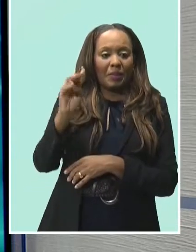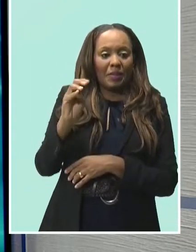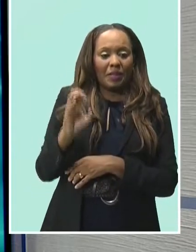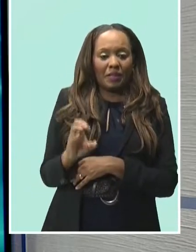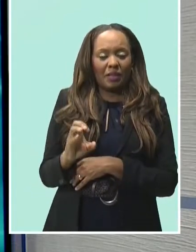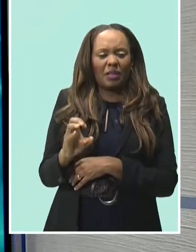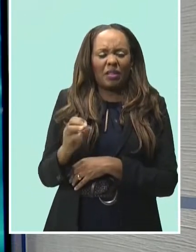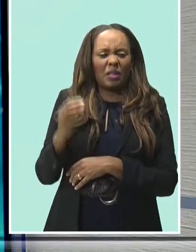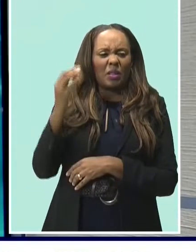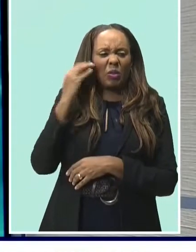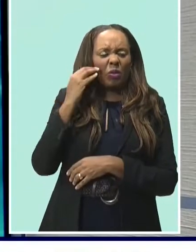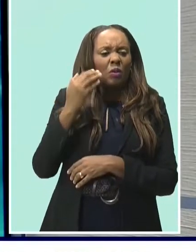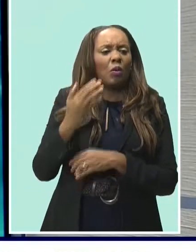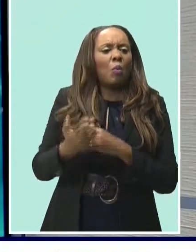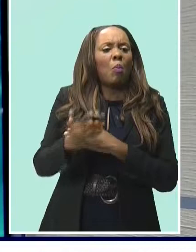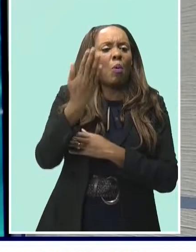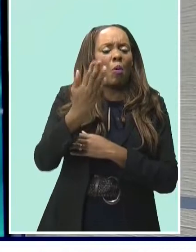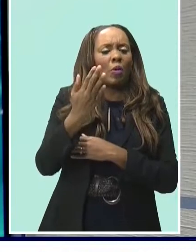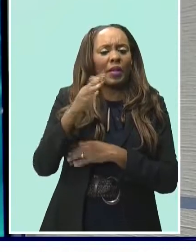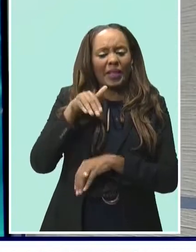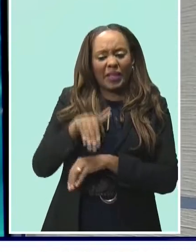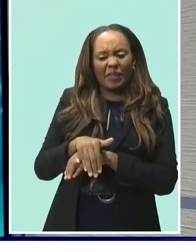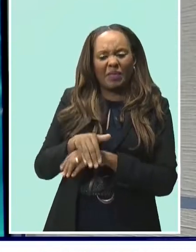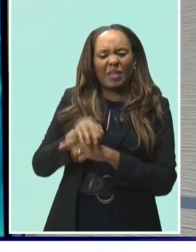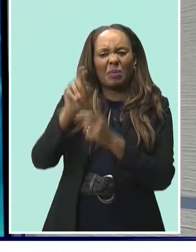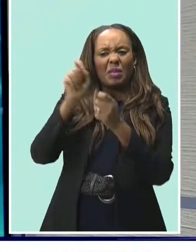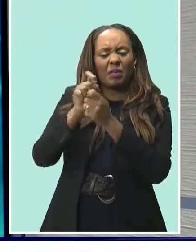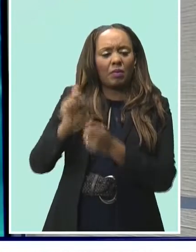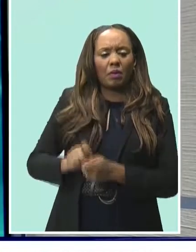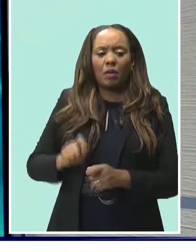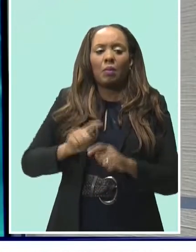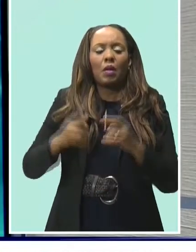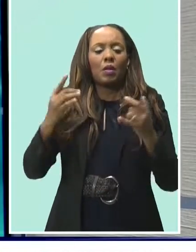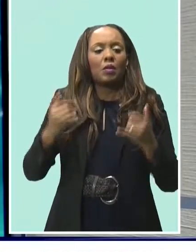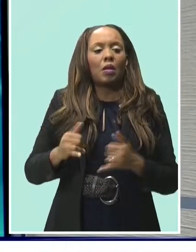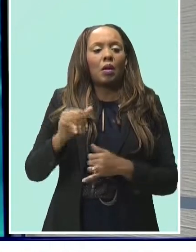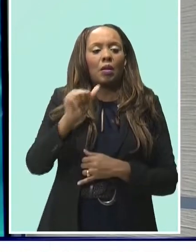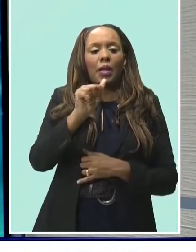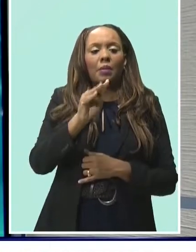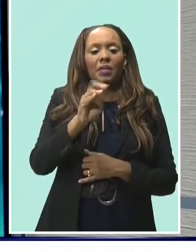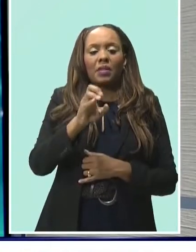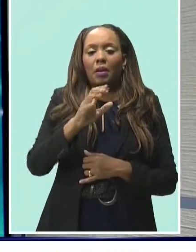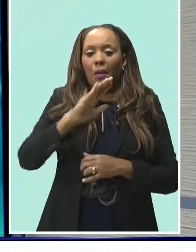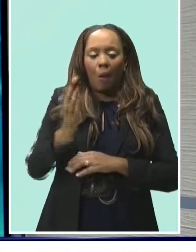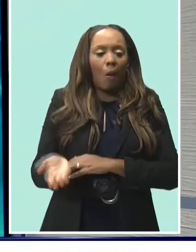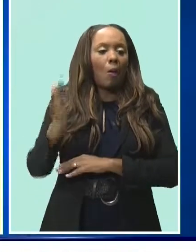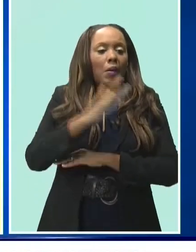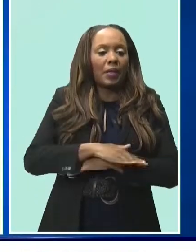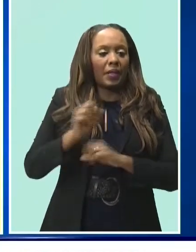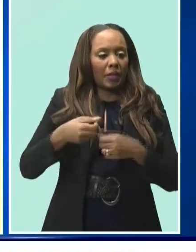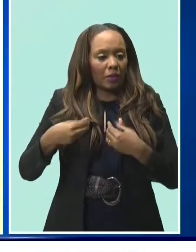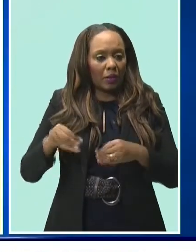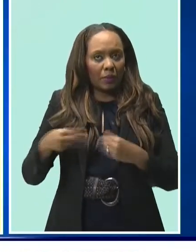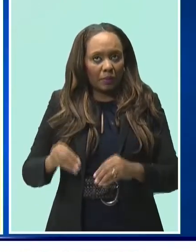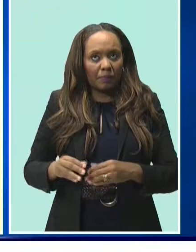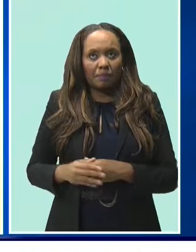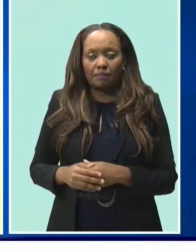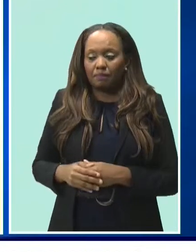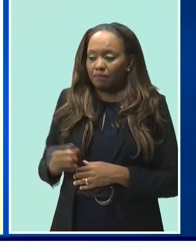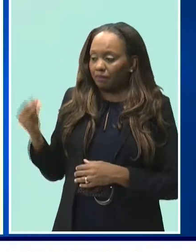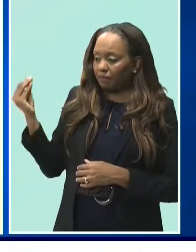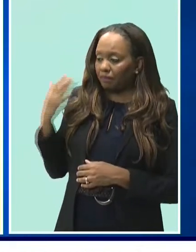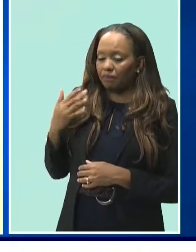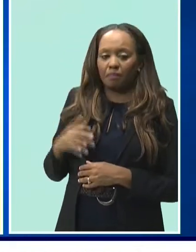of limited hours has also helped to ease some of the congestion that occurred previously. Feedback so far is that there